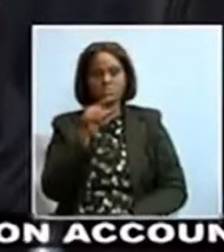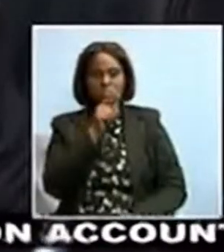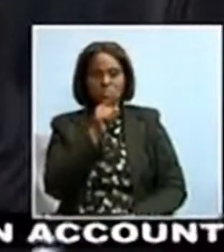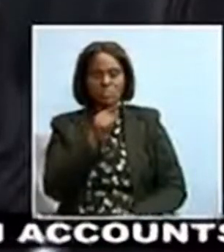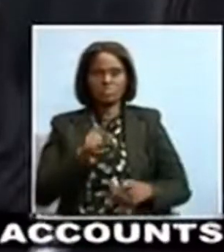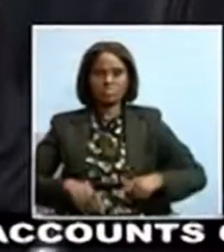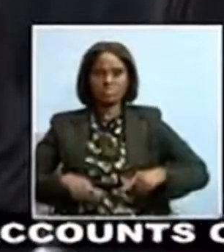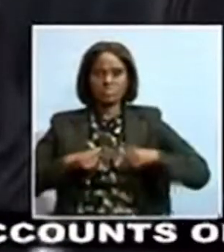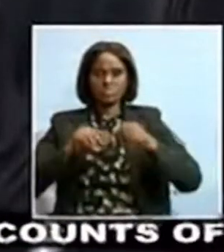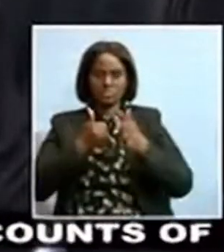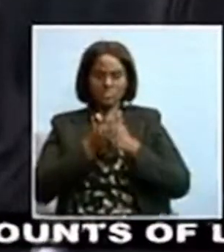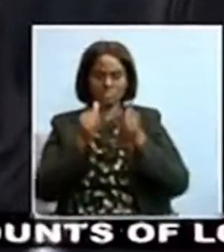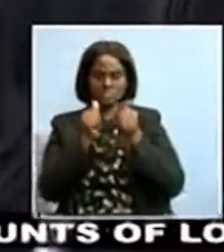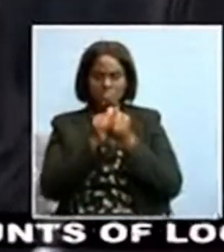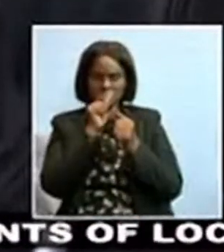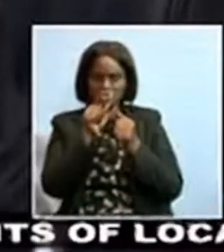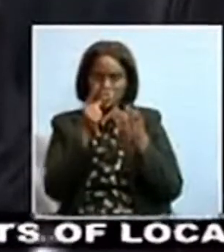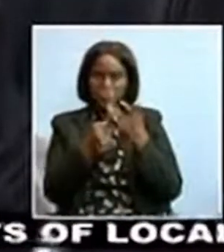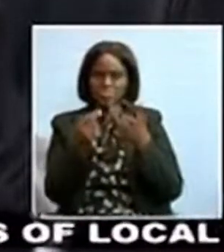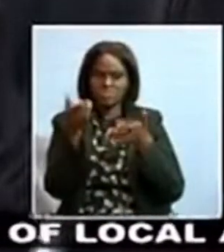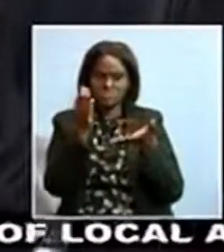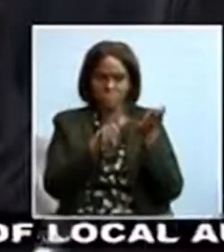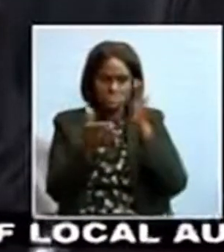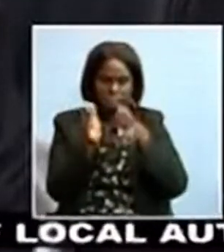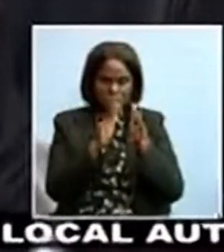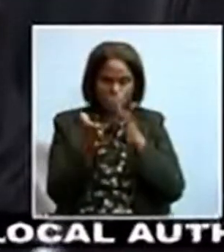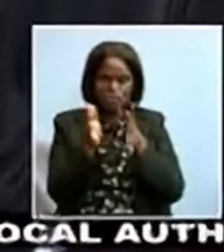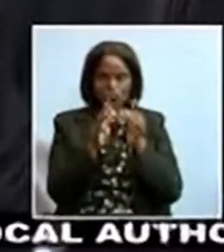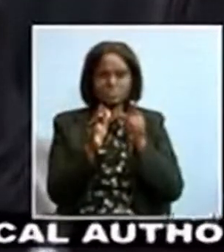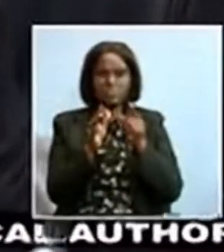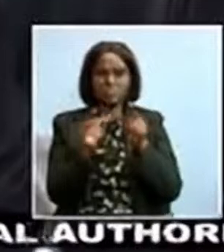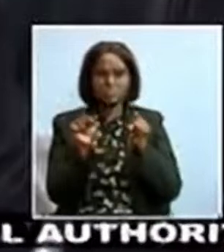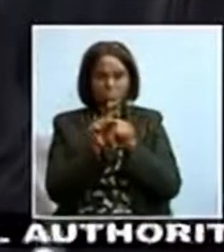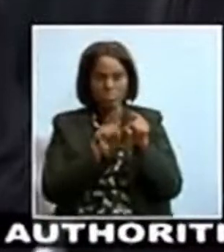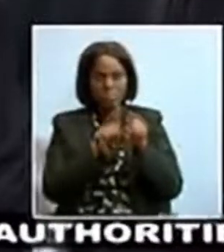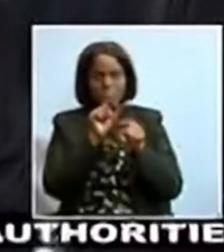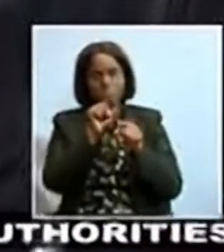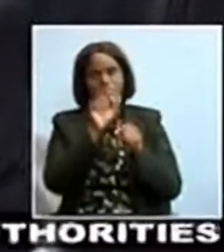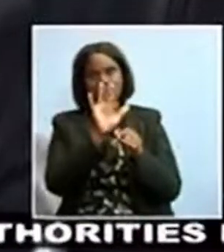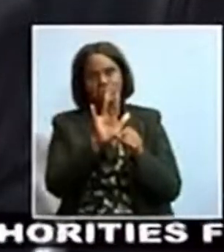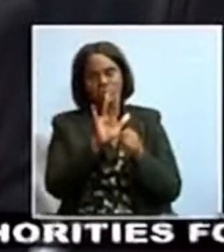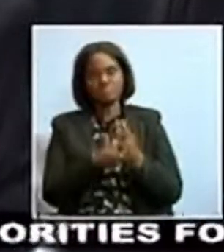surviving in terms of sanitary provisions?